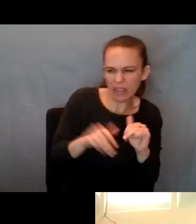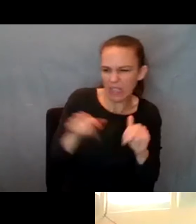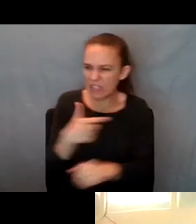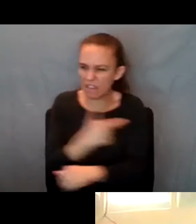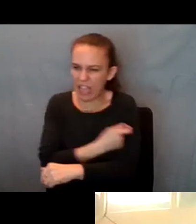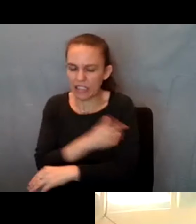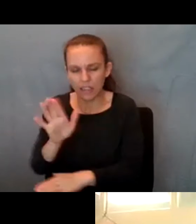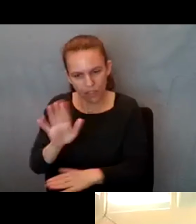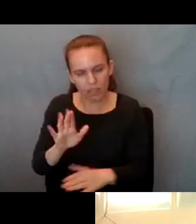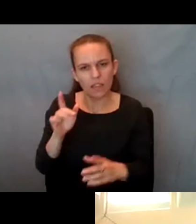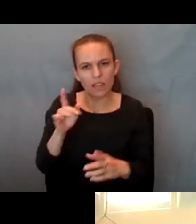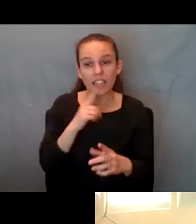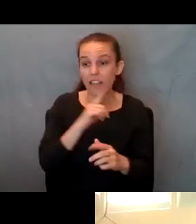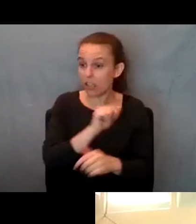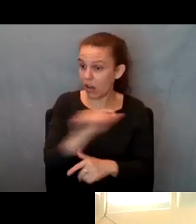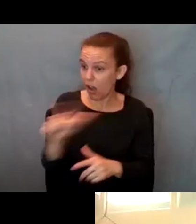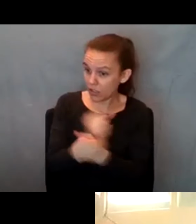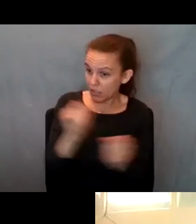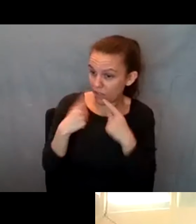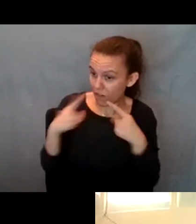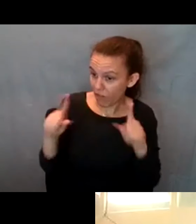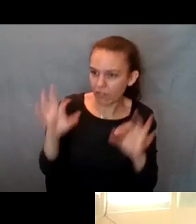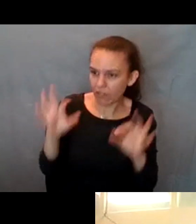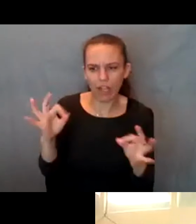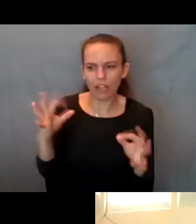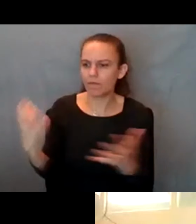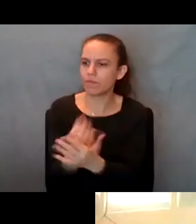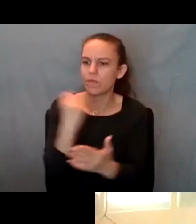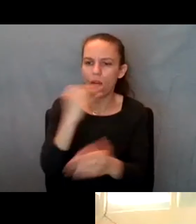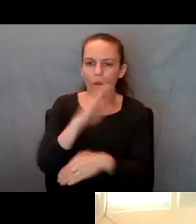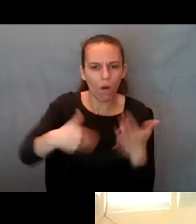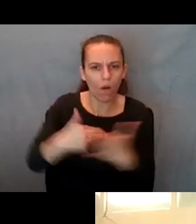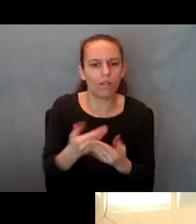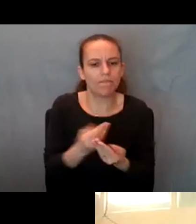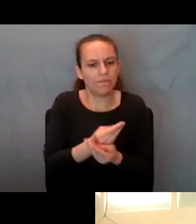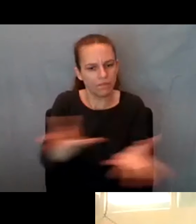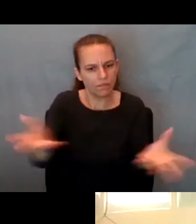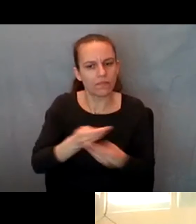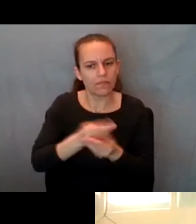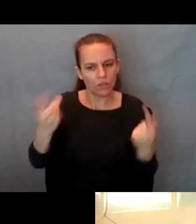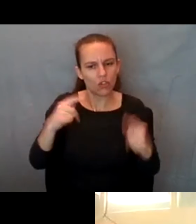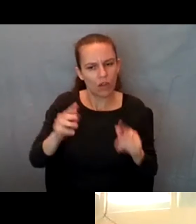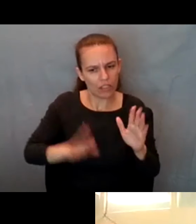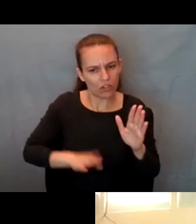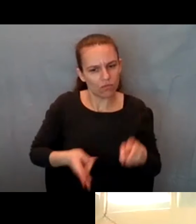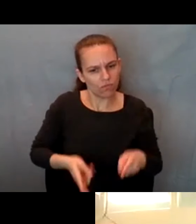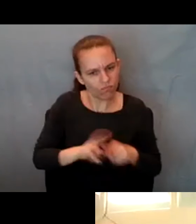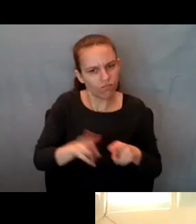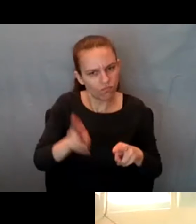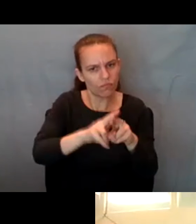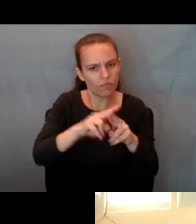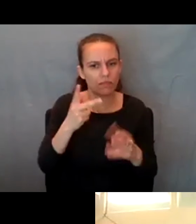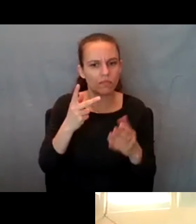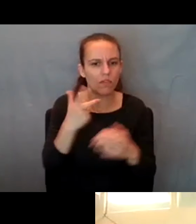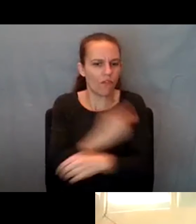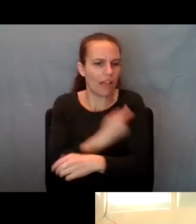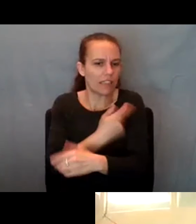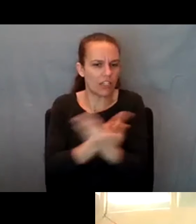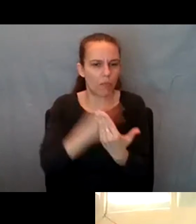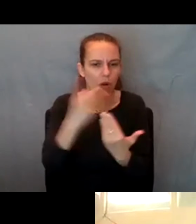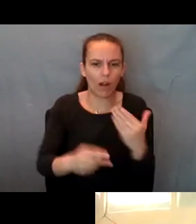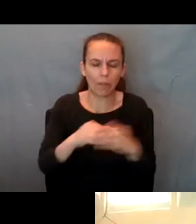safe and effective vaccines out there, and let's try to ramp up vaccination programs in as many countries as possible,